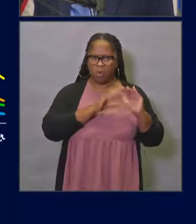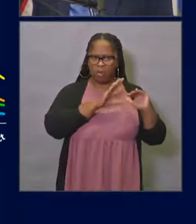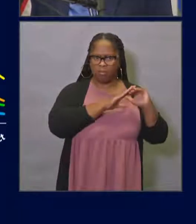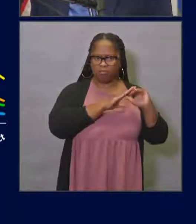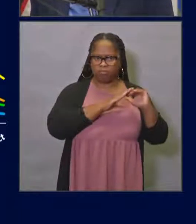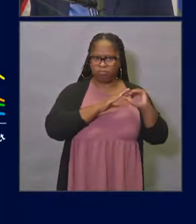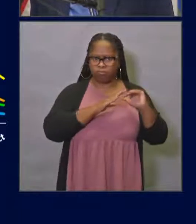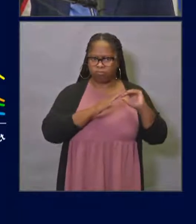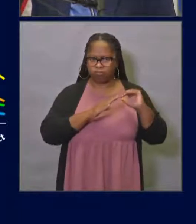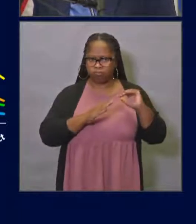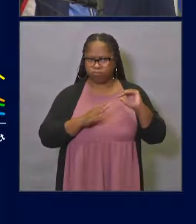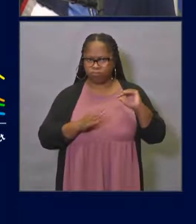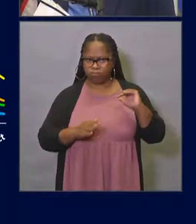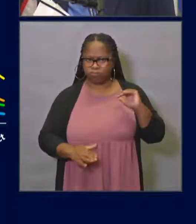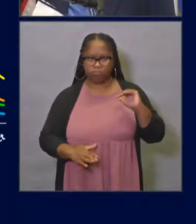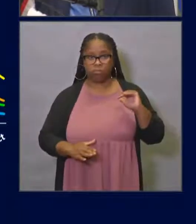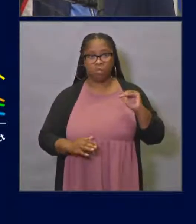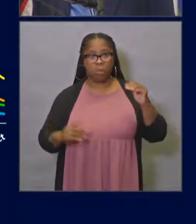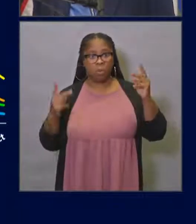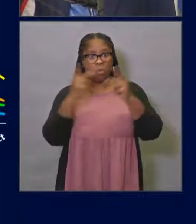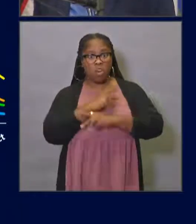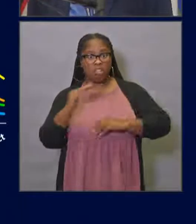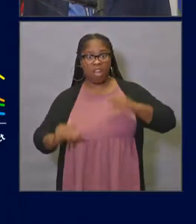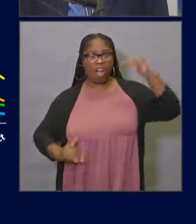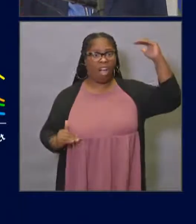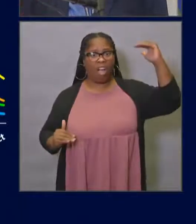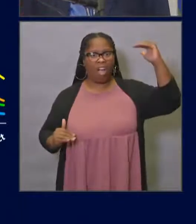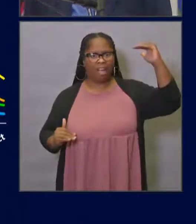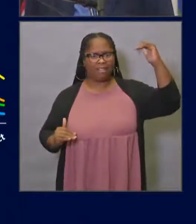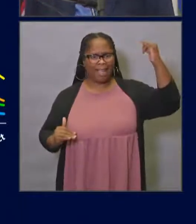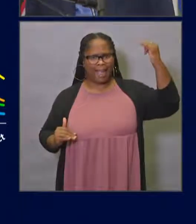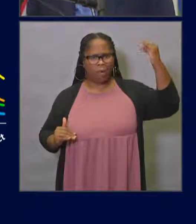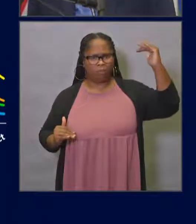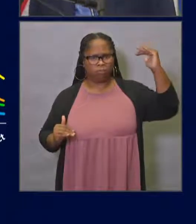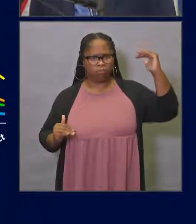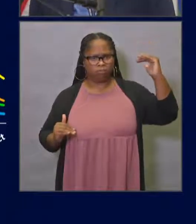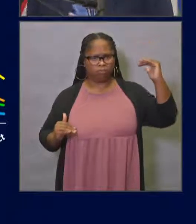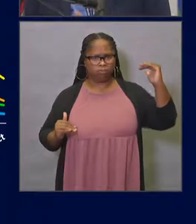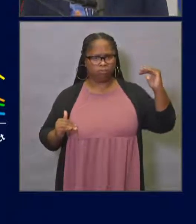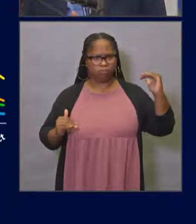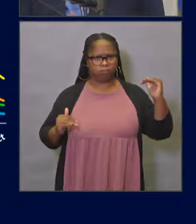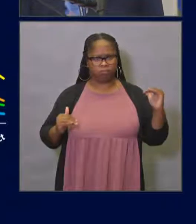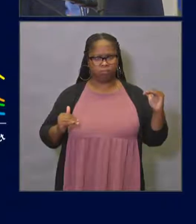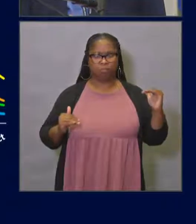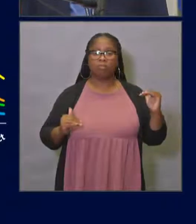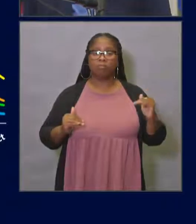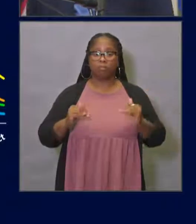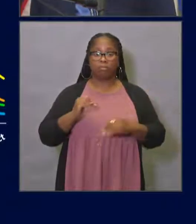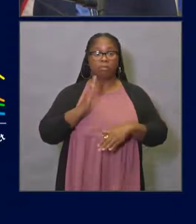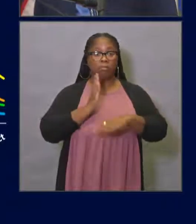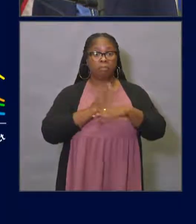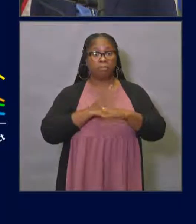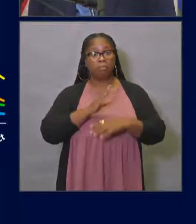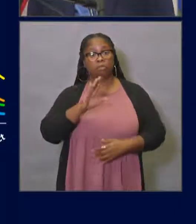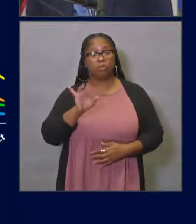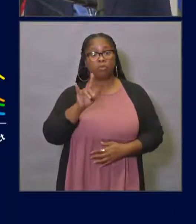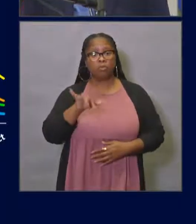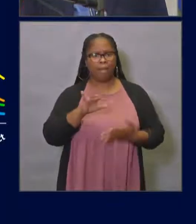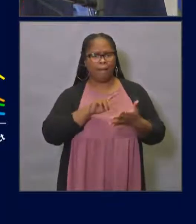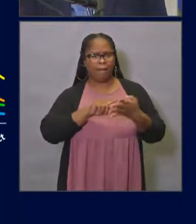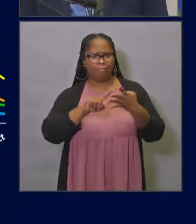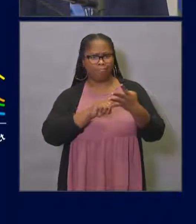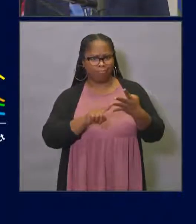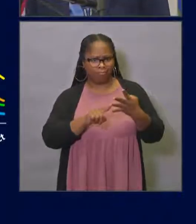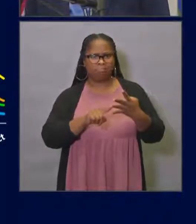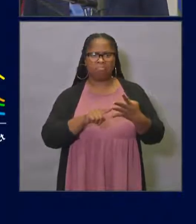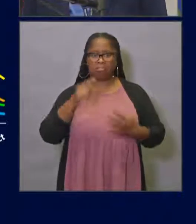to close. At the mid-July peak, the average daily cases among Latinas, Latinos, Latinx residents, and